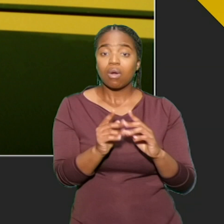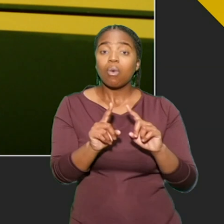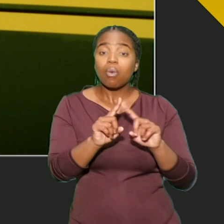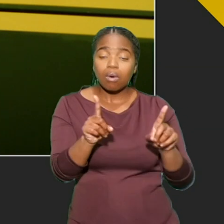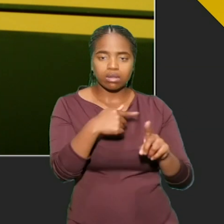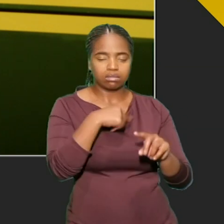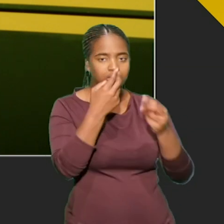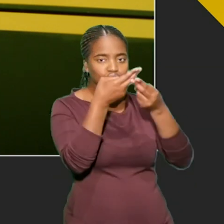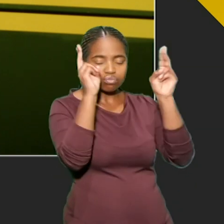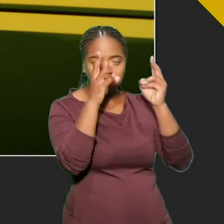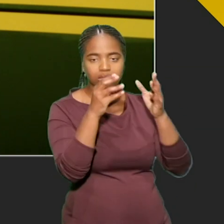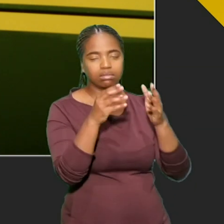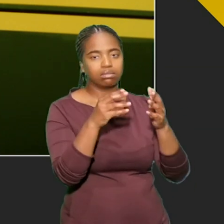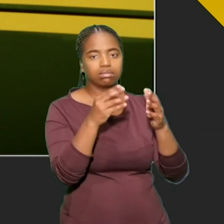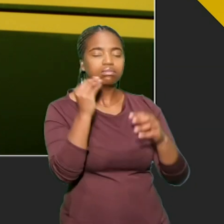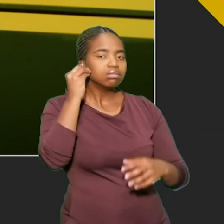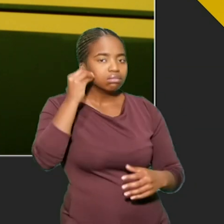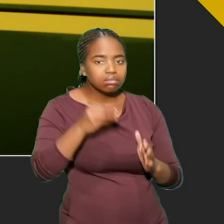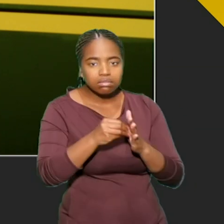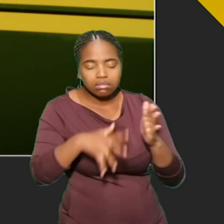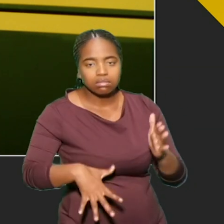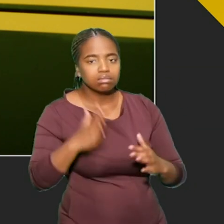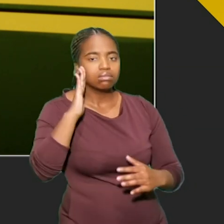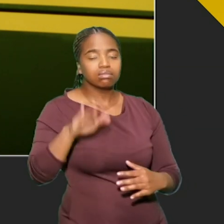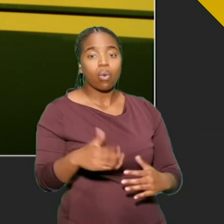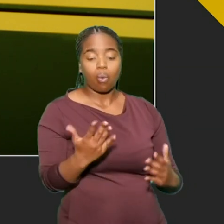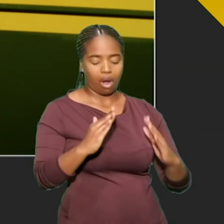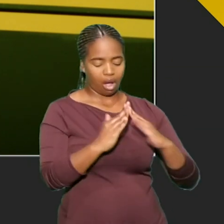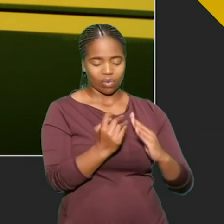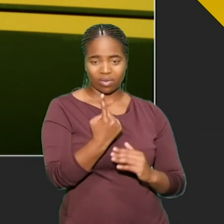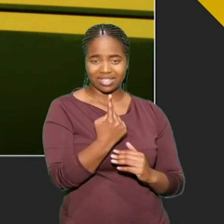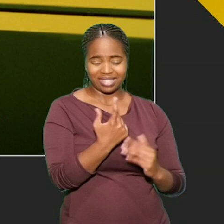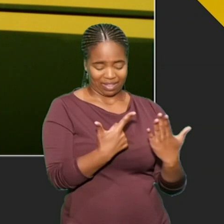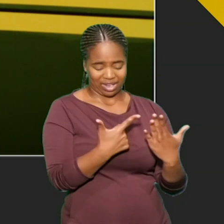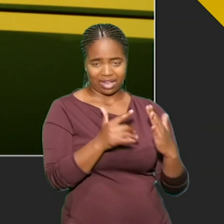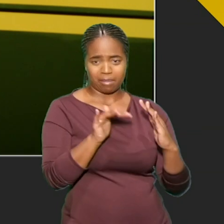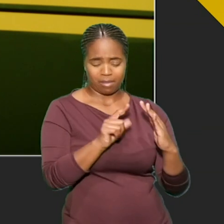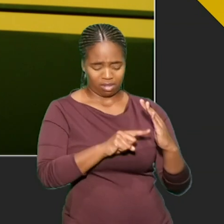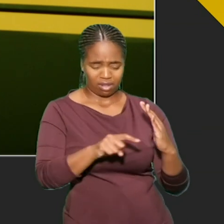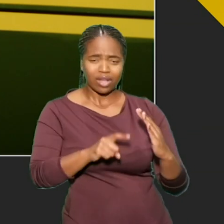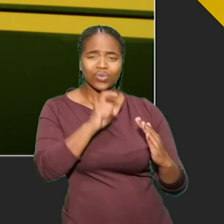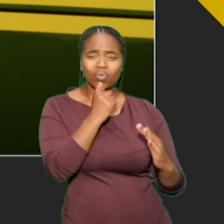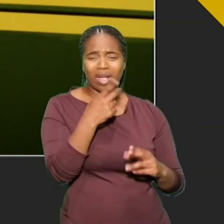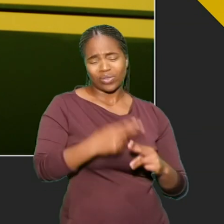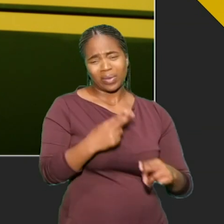in the conditions, but not just students, Abanto Batala, about 7 engineer Yotwa, utilizing 85 people, utilizing one toilet. Ganjalus is one of the ceiling